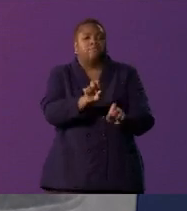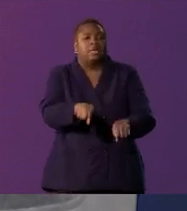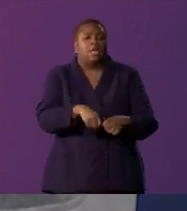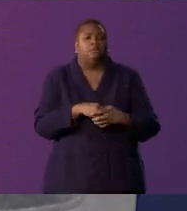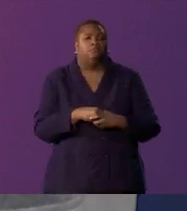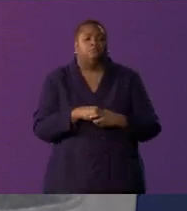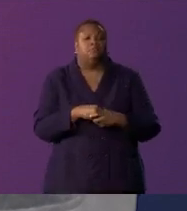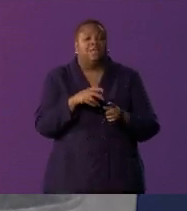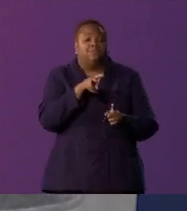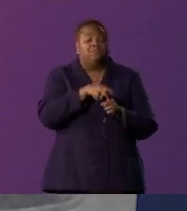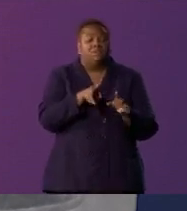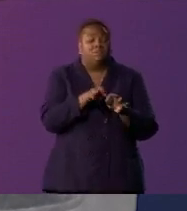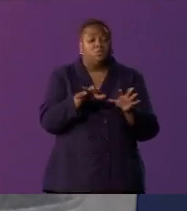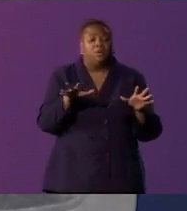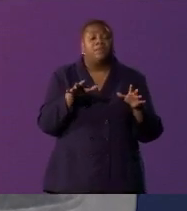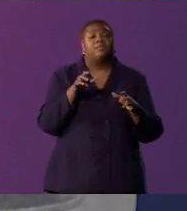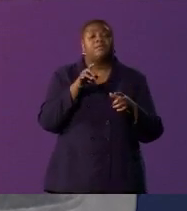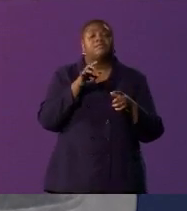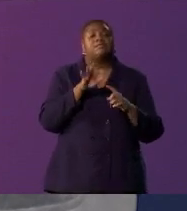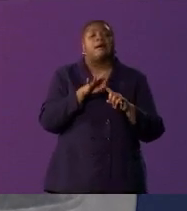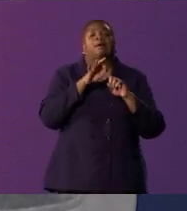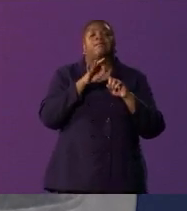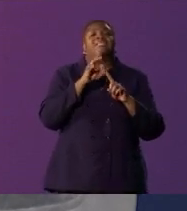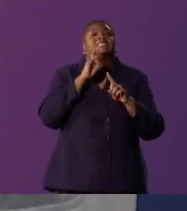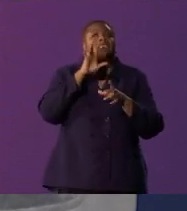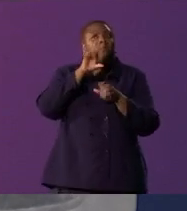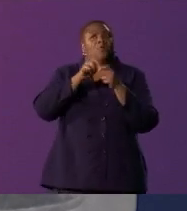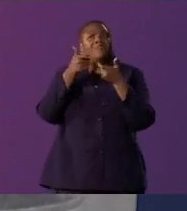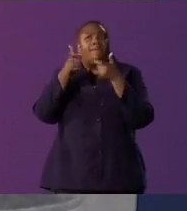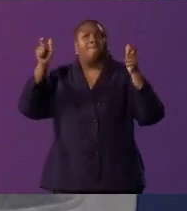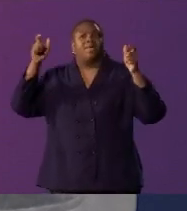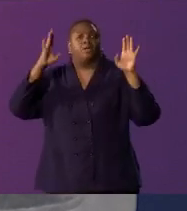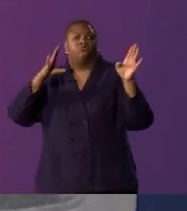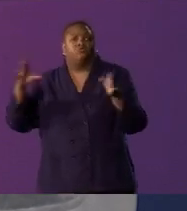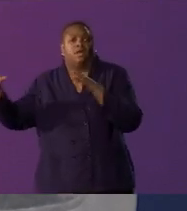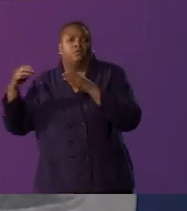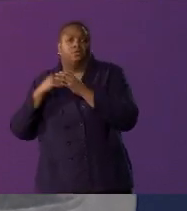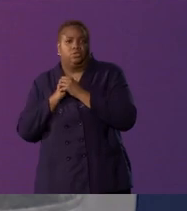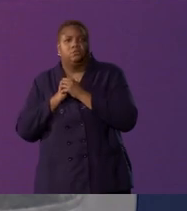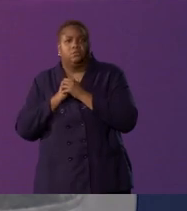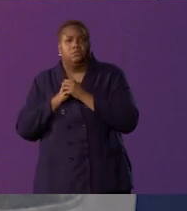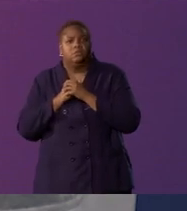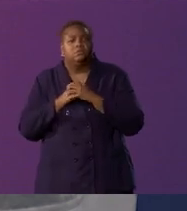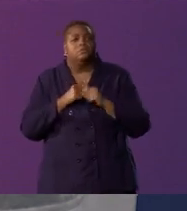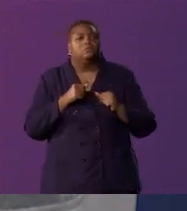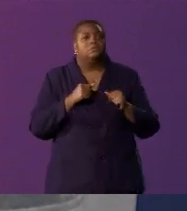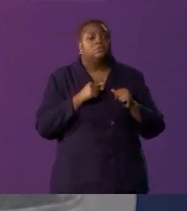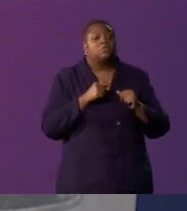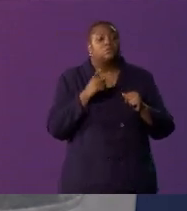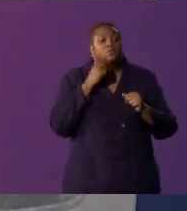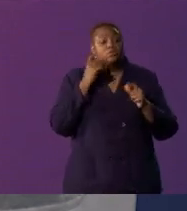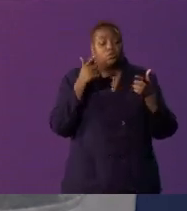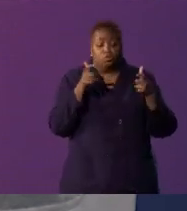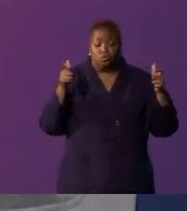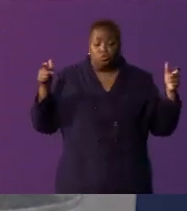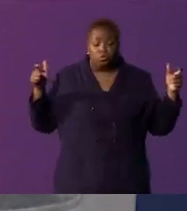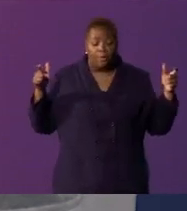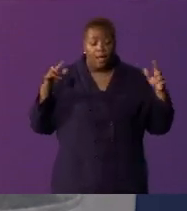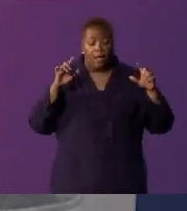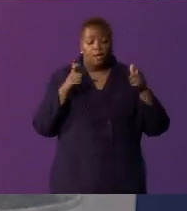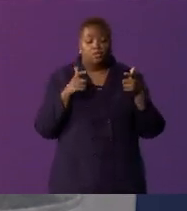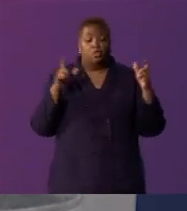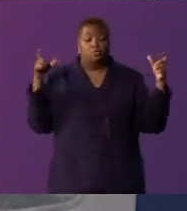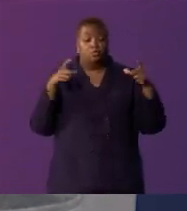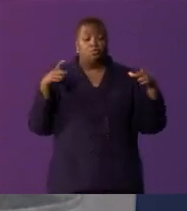is worthless unless it's part of a bigger strategy. So you can't say, you know, you zoom out and you dream and you